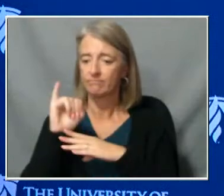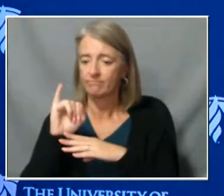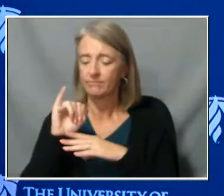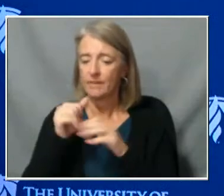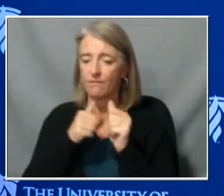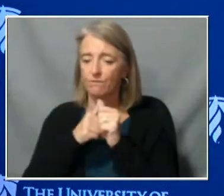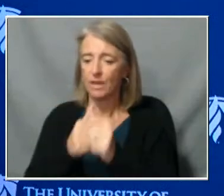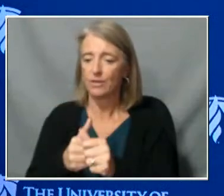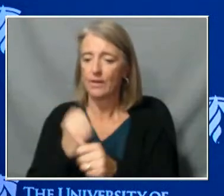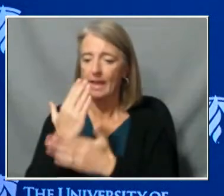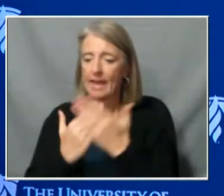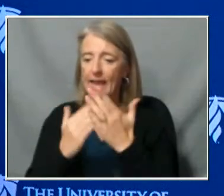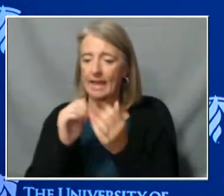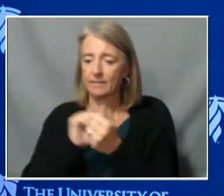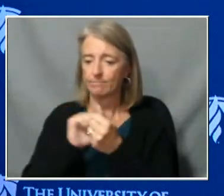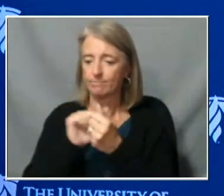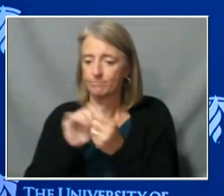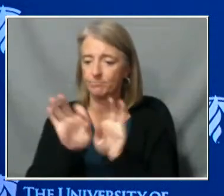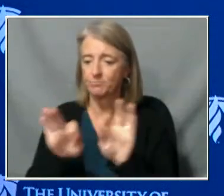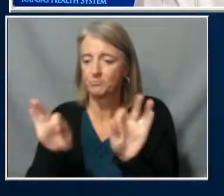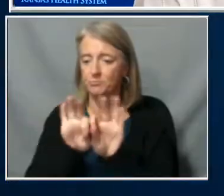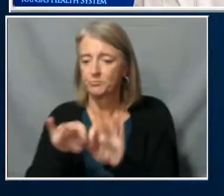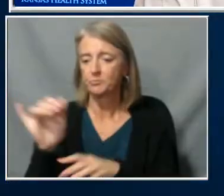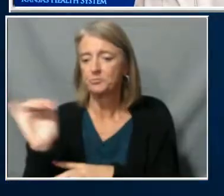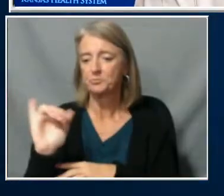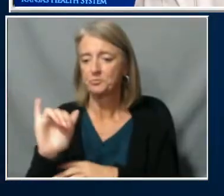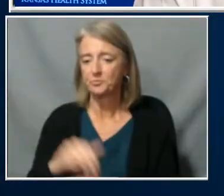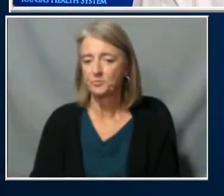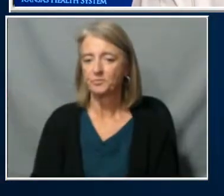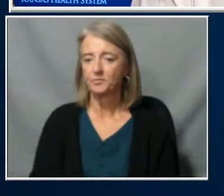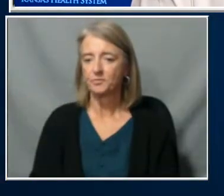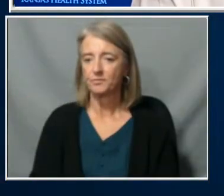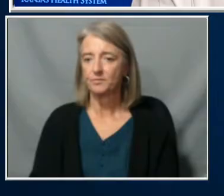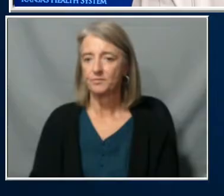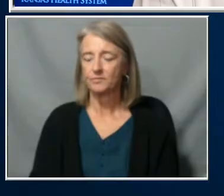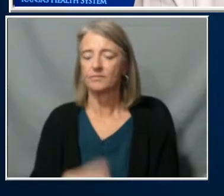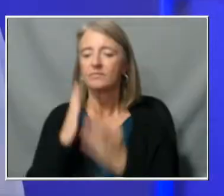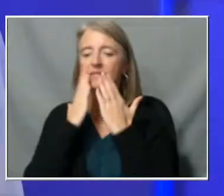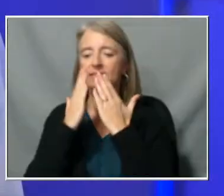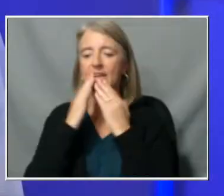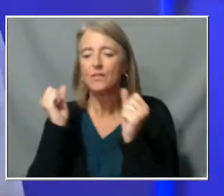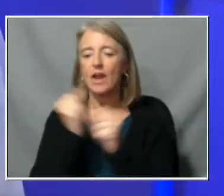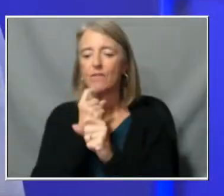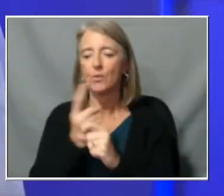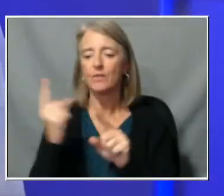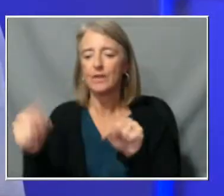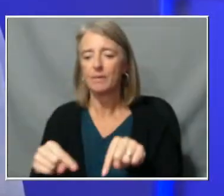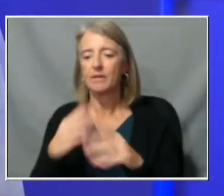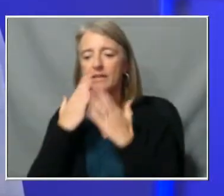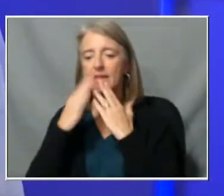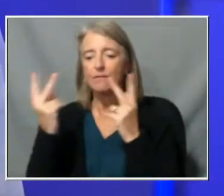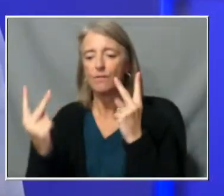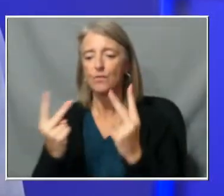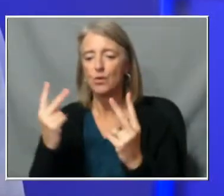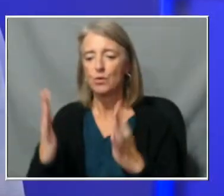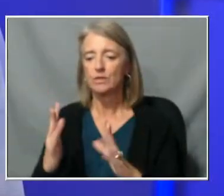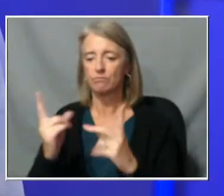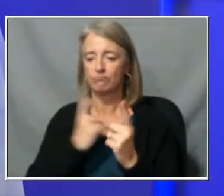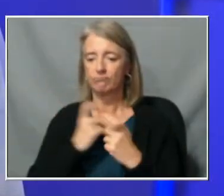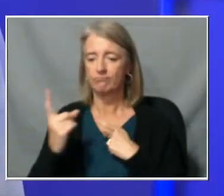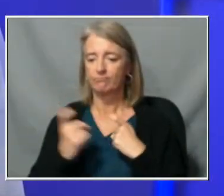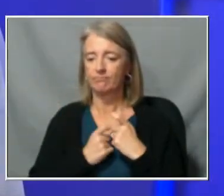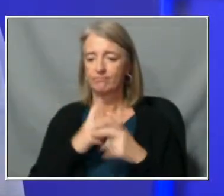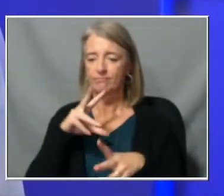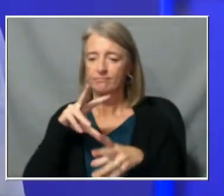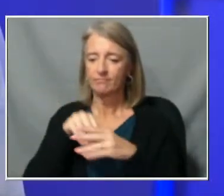hand hygiene is vitally important as well. Another thanks to all of our guests today, and thanks to our viewers for their questions and being with us